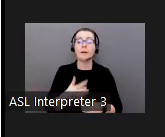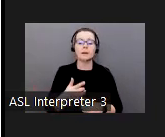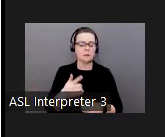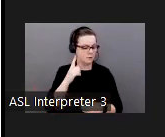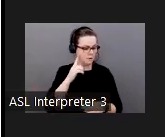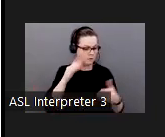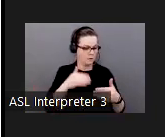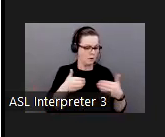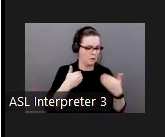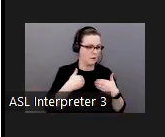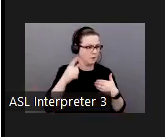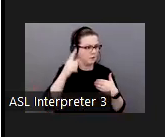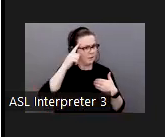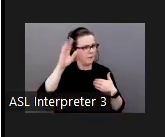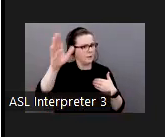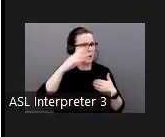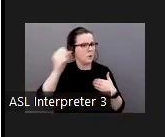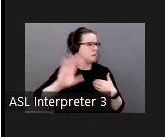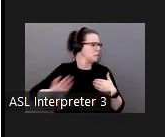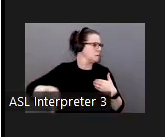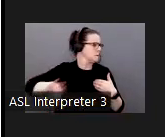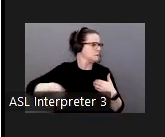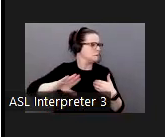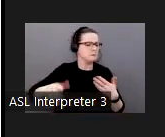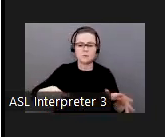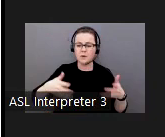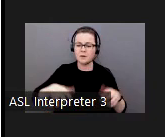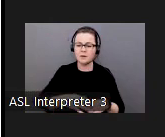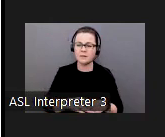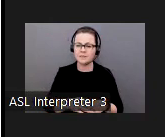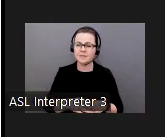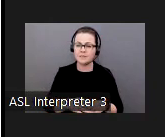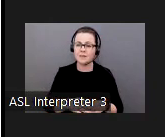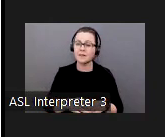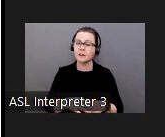so we incorporate these, we internalize these attitudes. Getting older